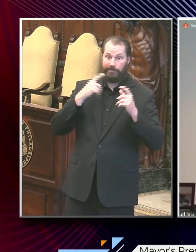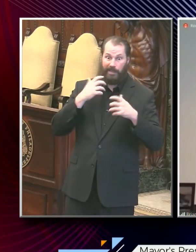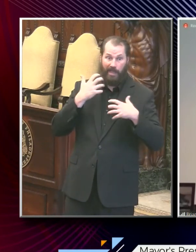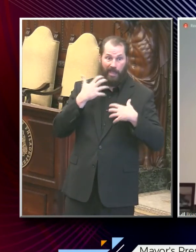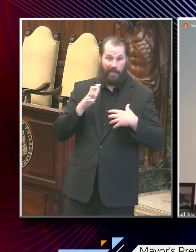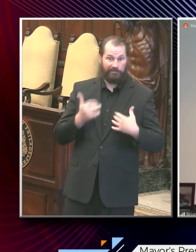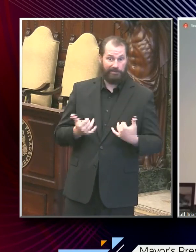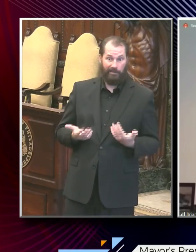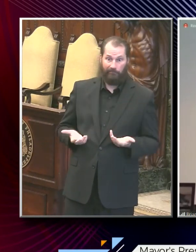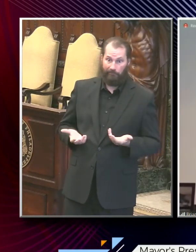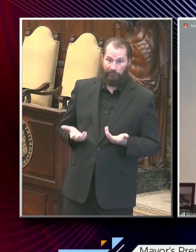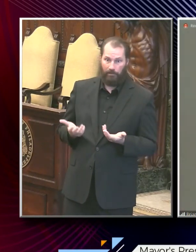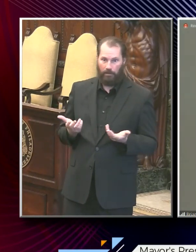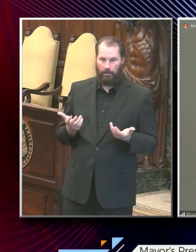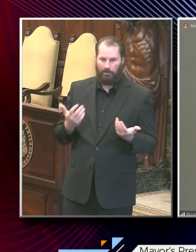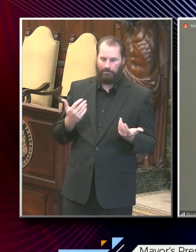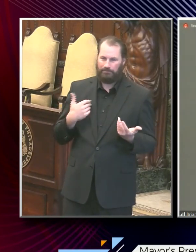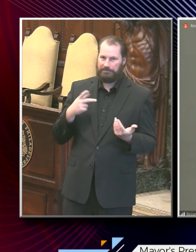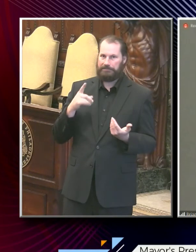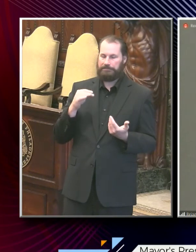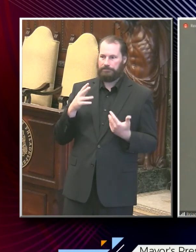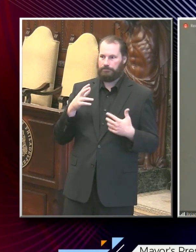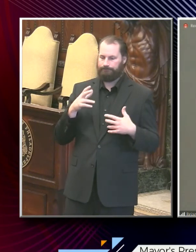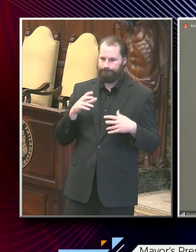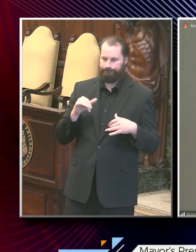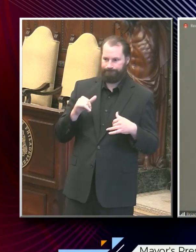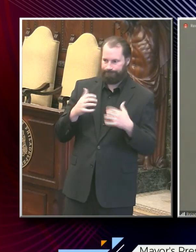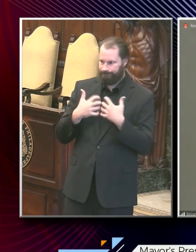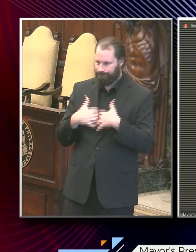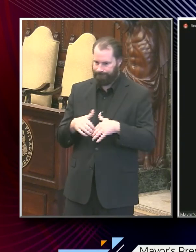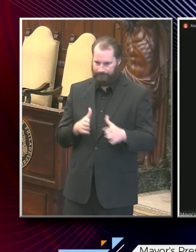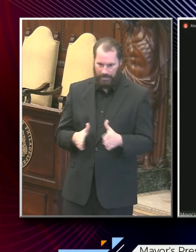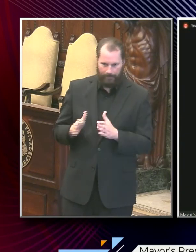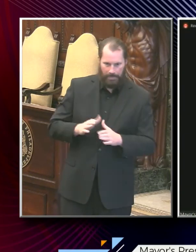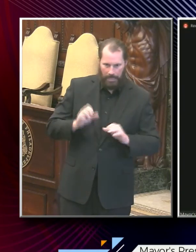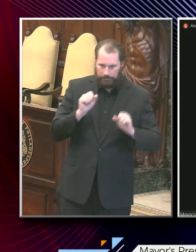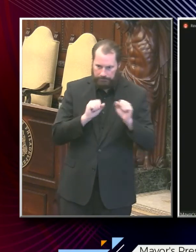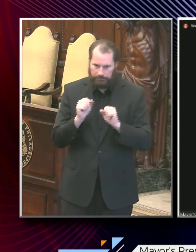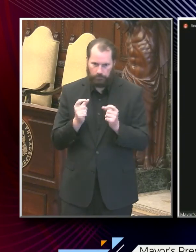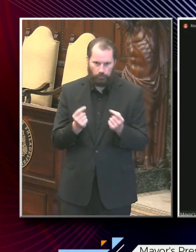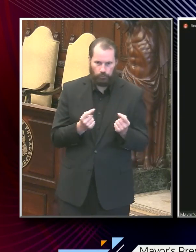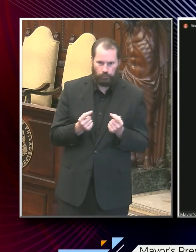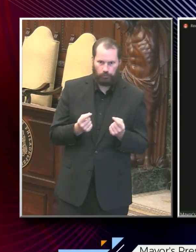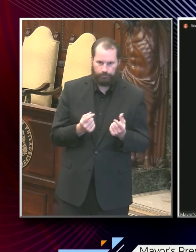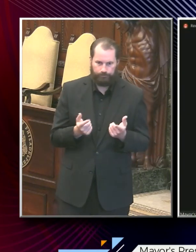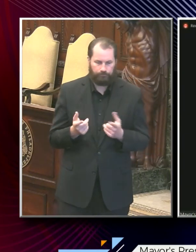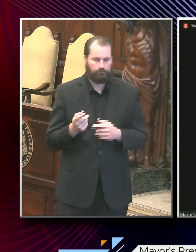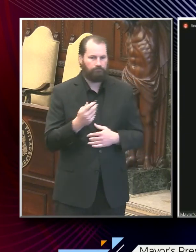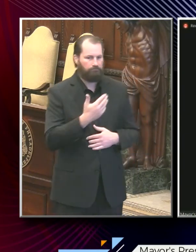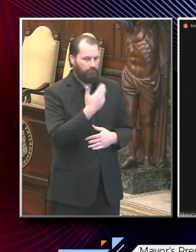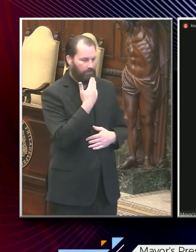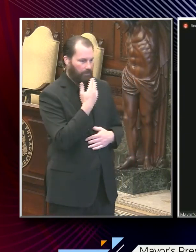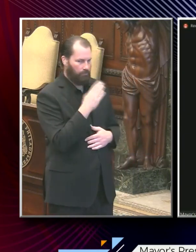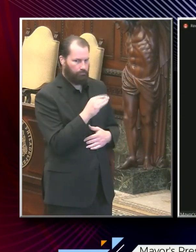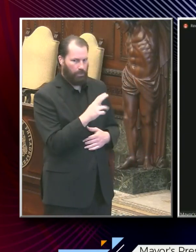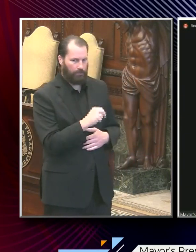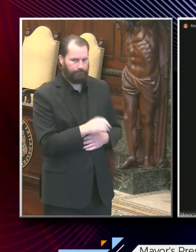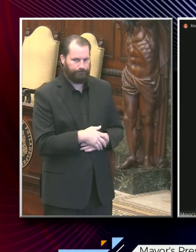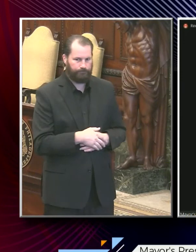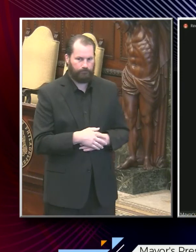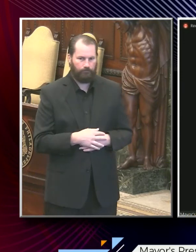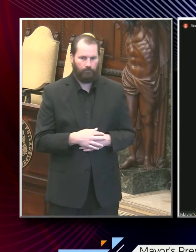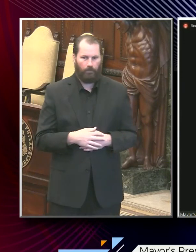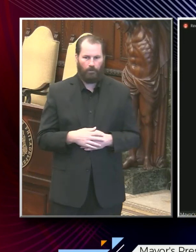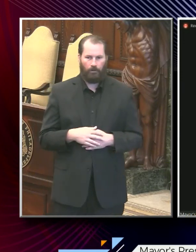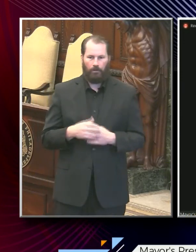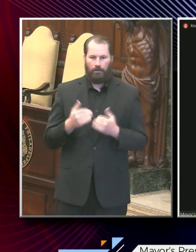shortly. Okay, very good. Thank you. All right, thank you, Brian. And now we will go to a second round. We are open to questions